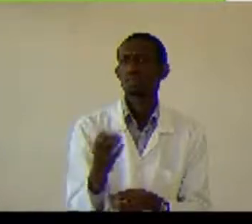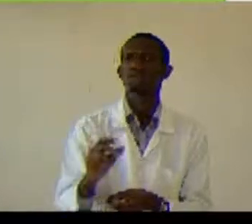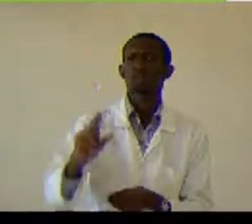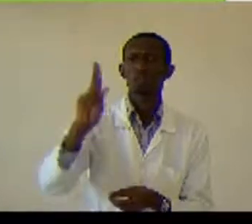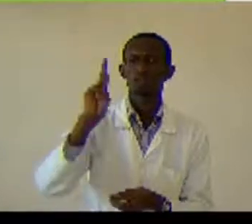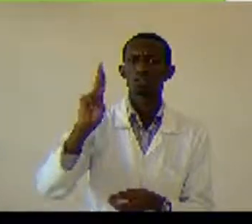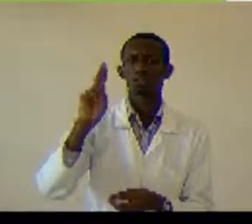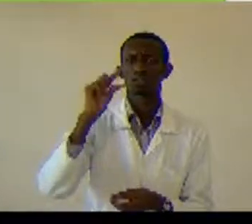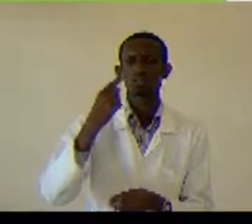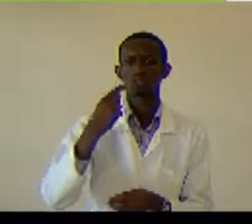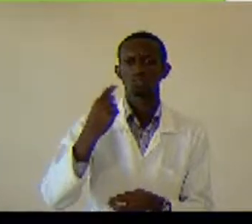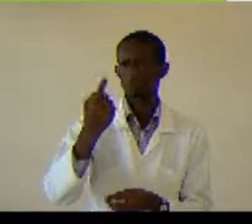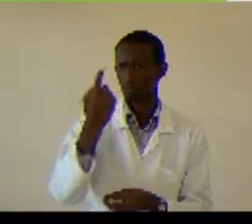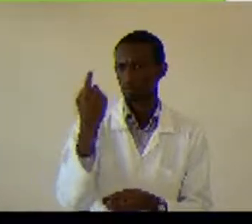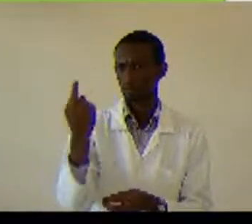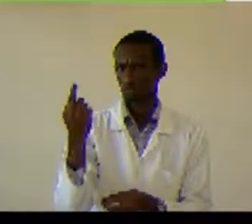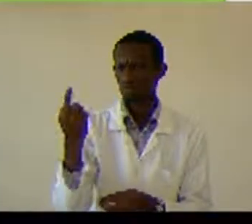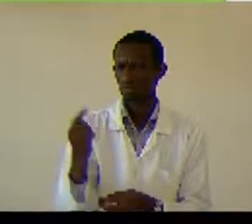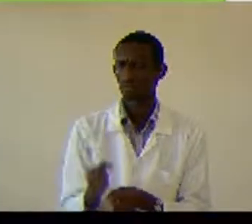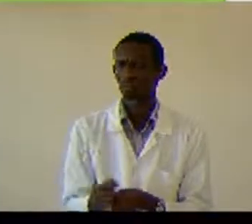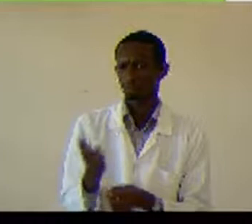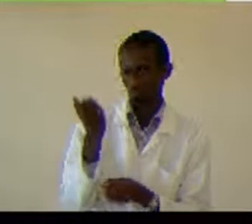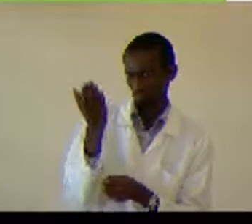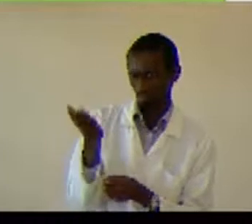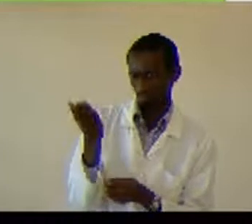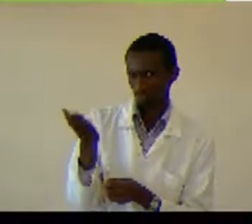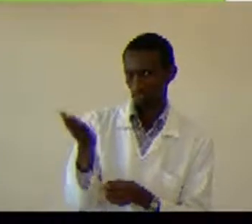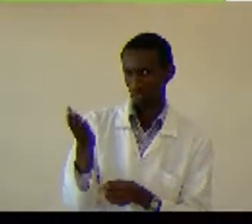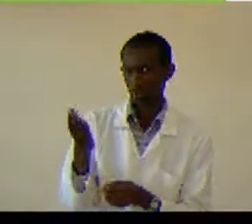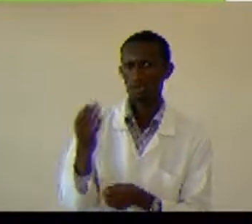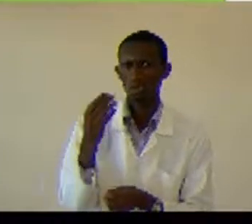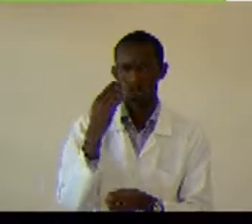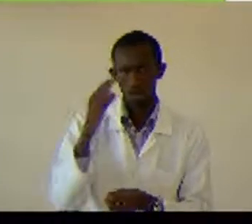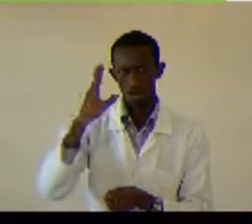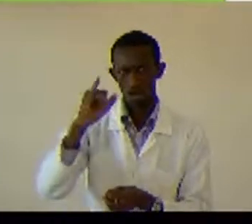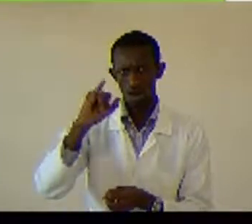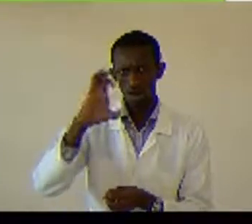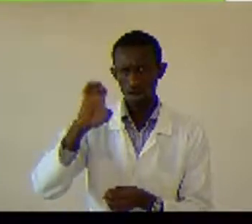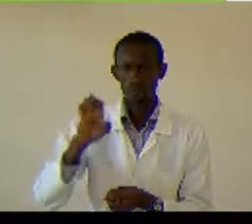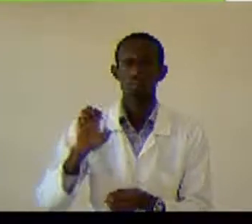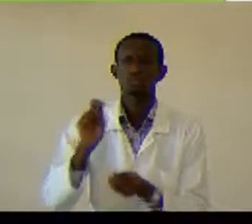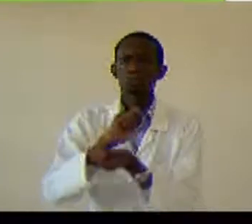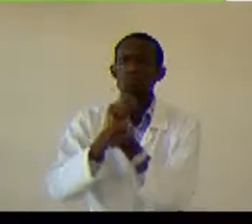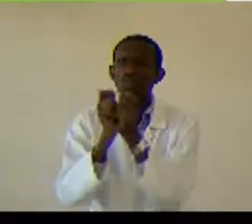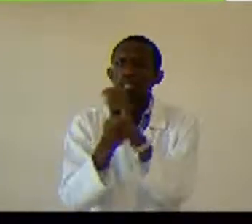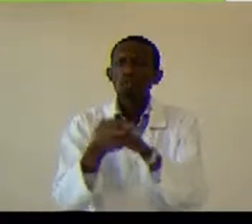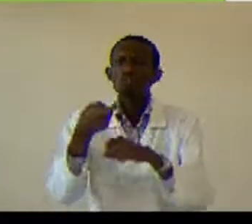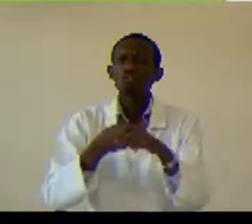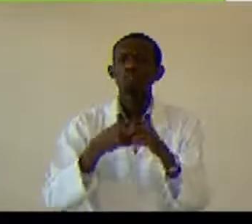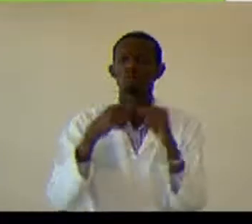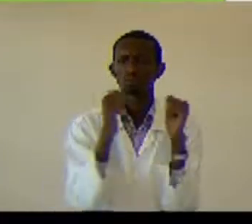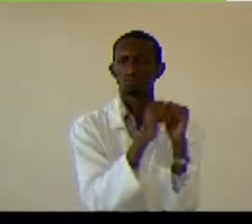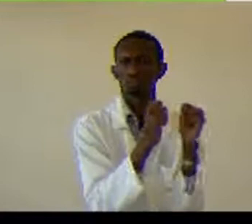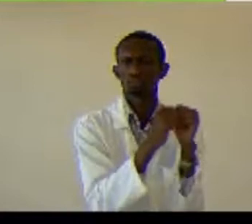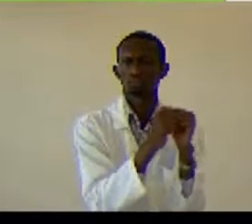a substance, in this case ice, to change its state from solid to liquid at a